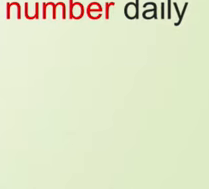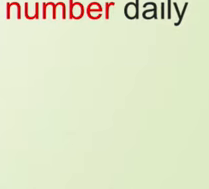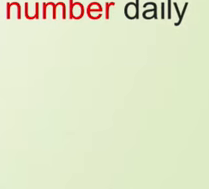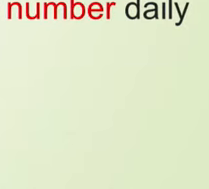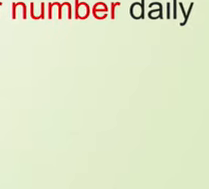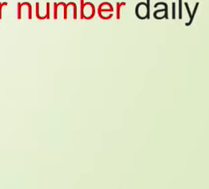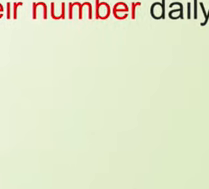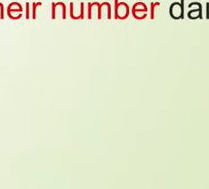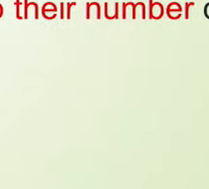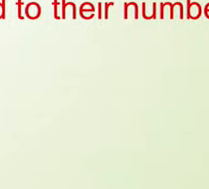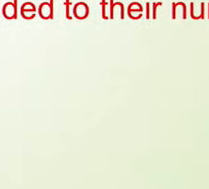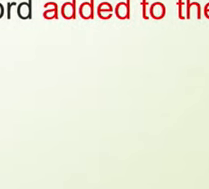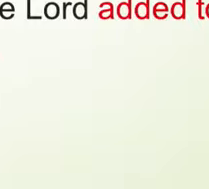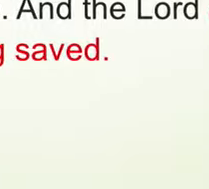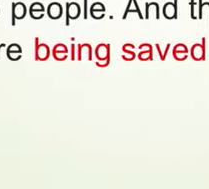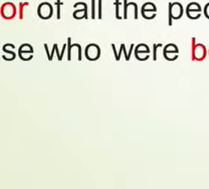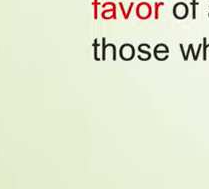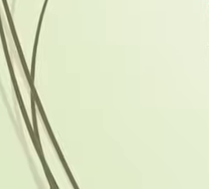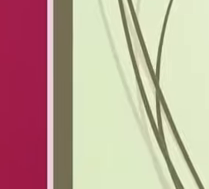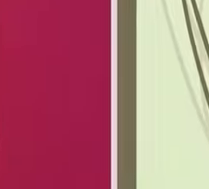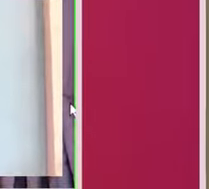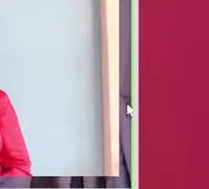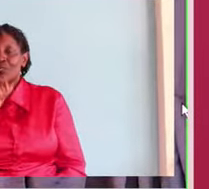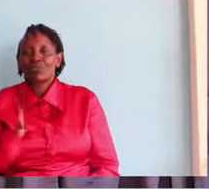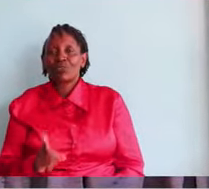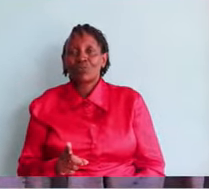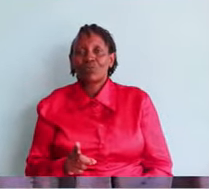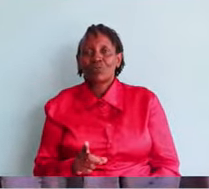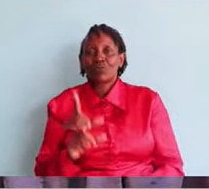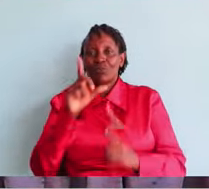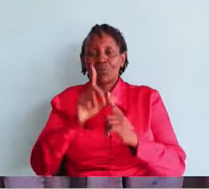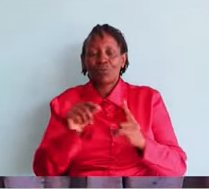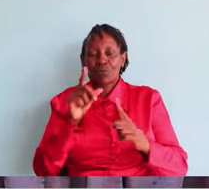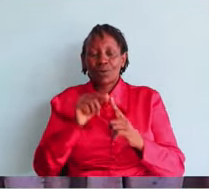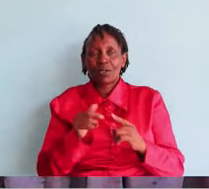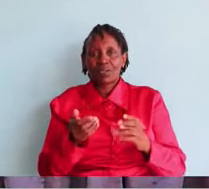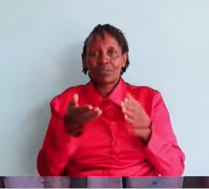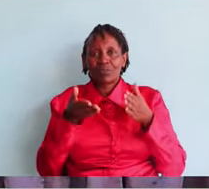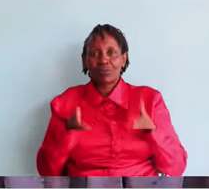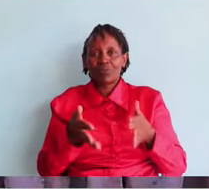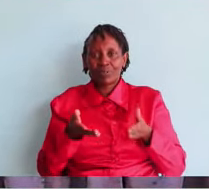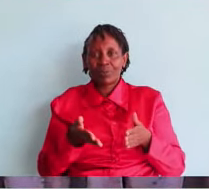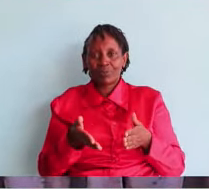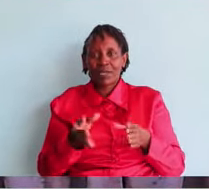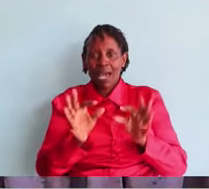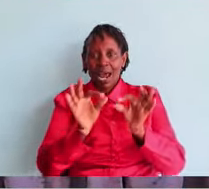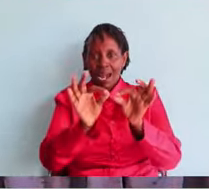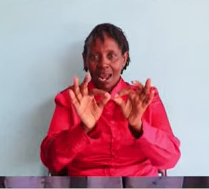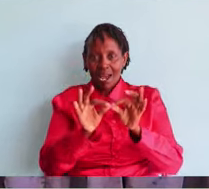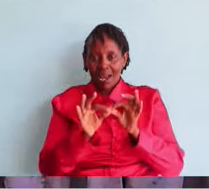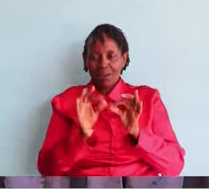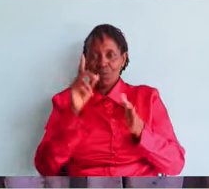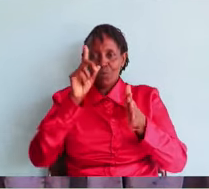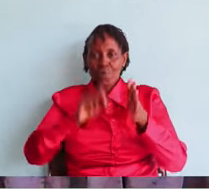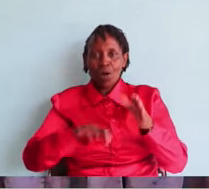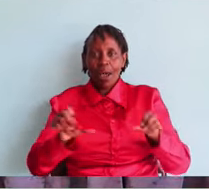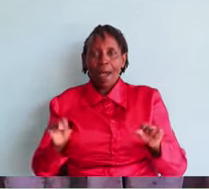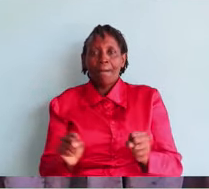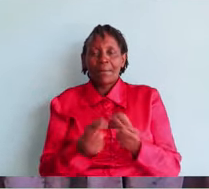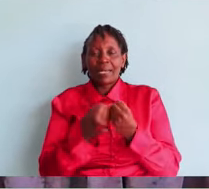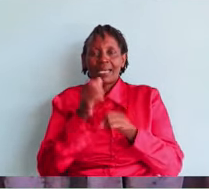are being saved. So this passage that we've read today is an account of what was happening in the